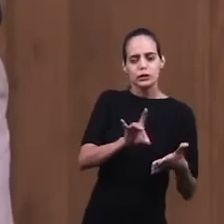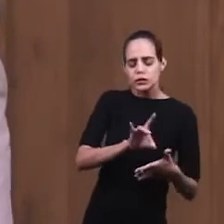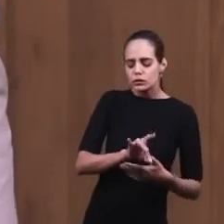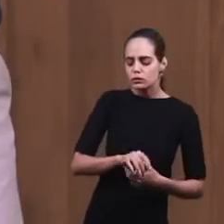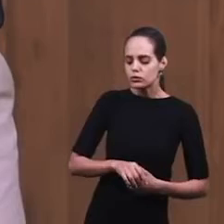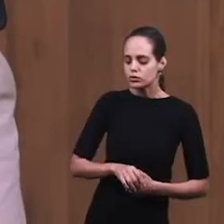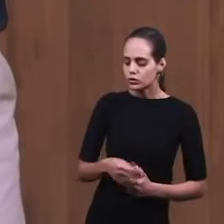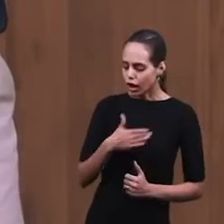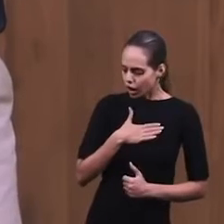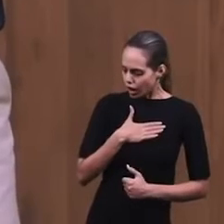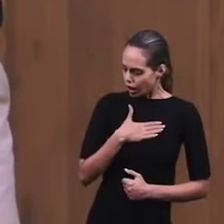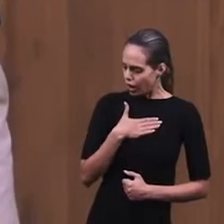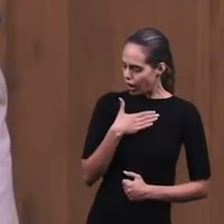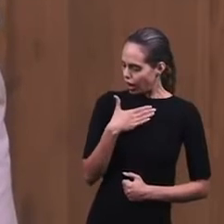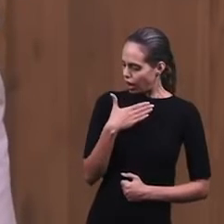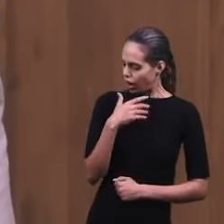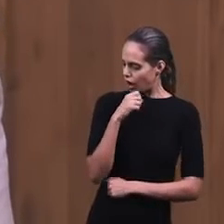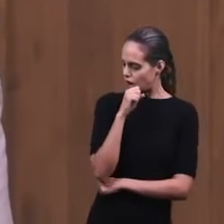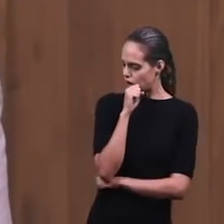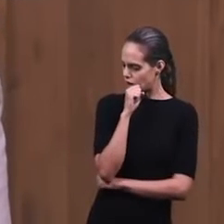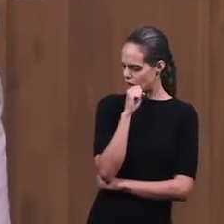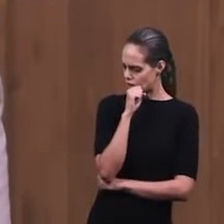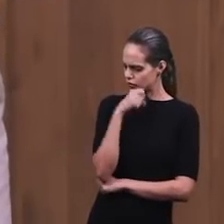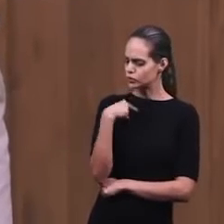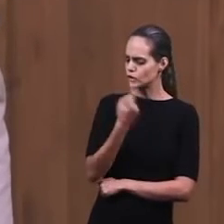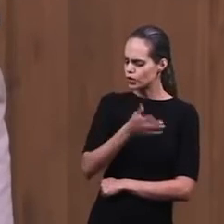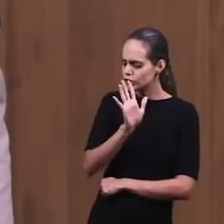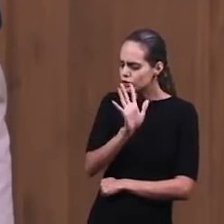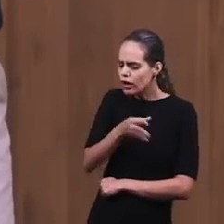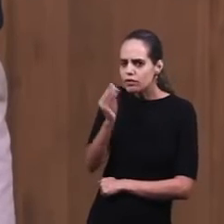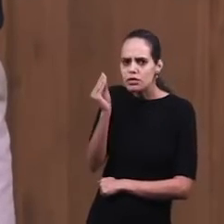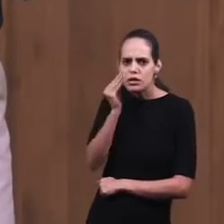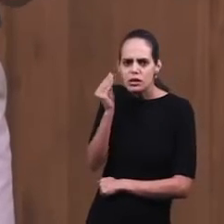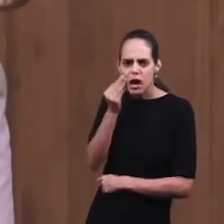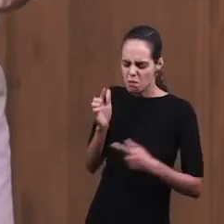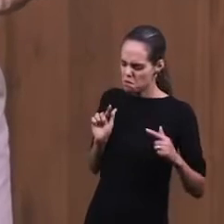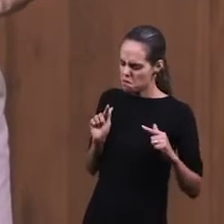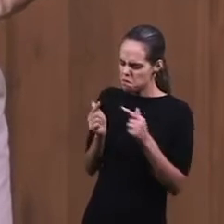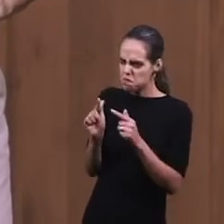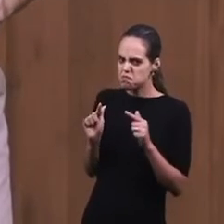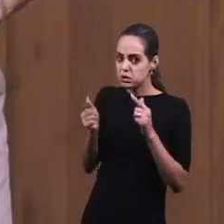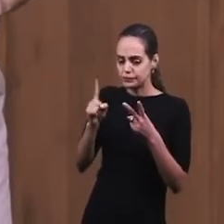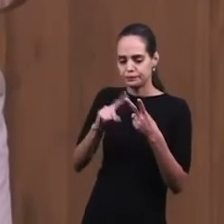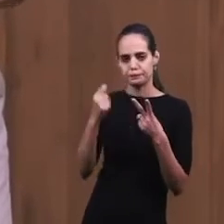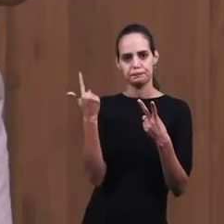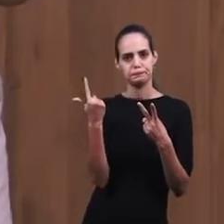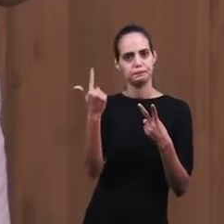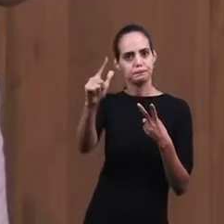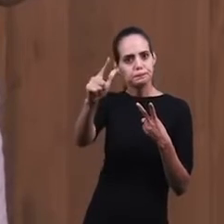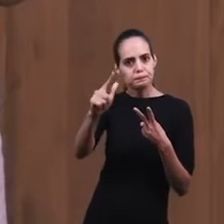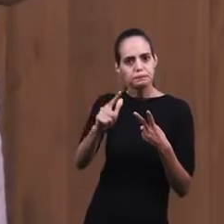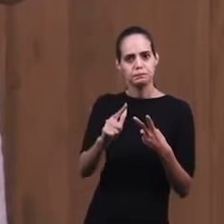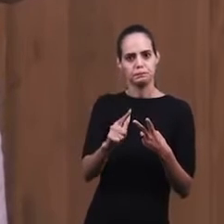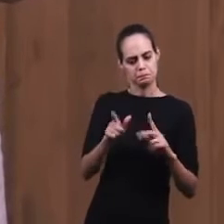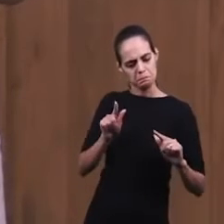their first plan of attack to tell lies did not work. So they created another